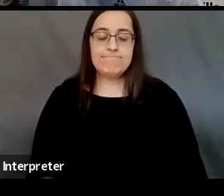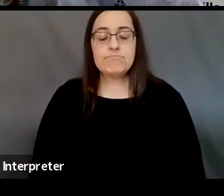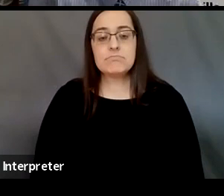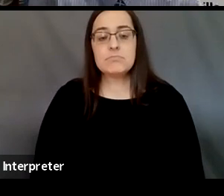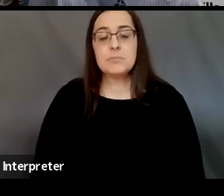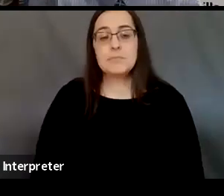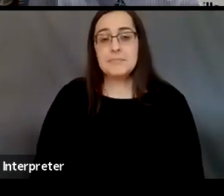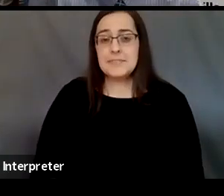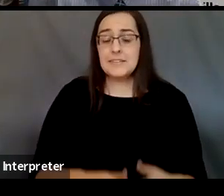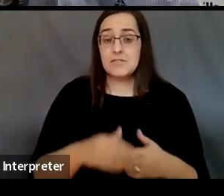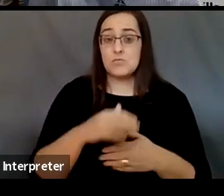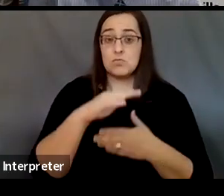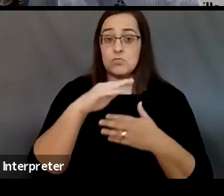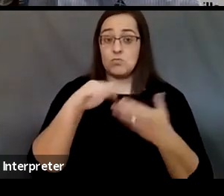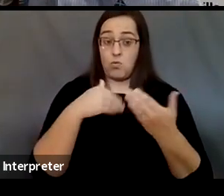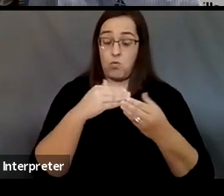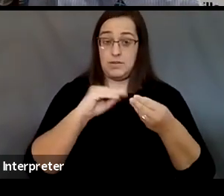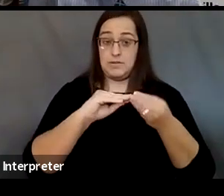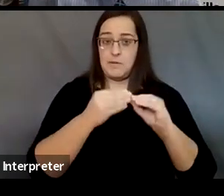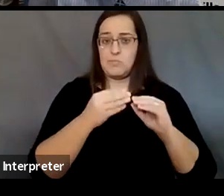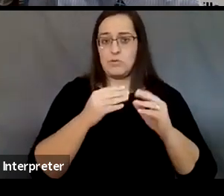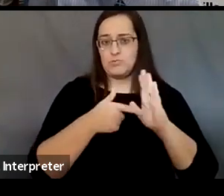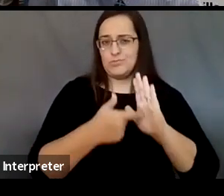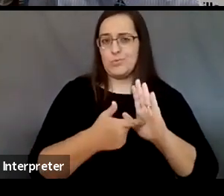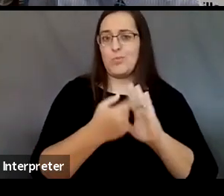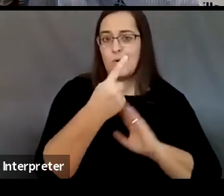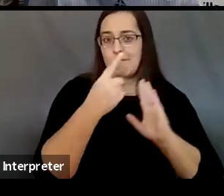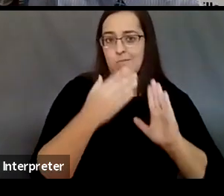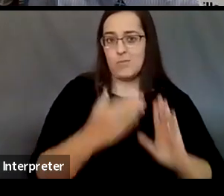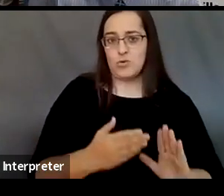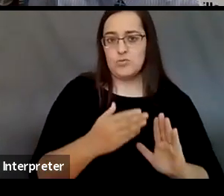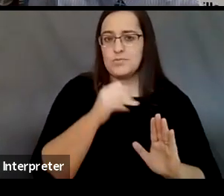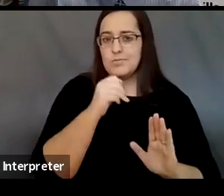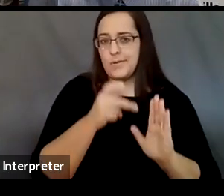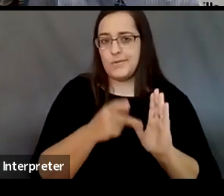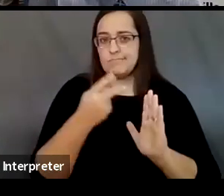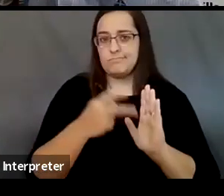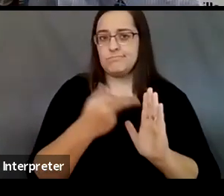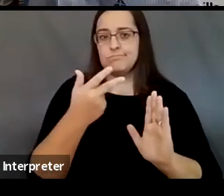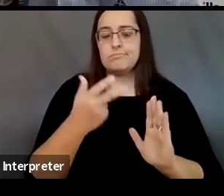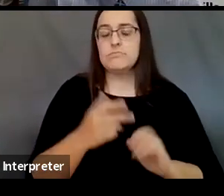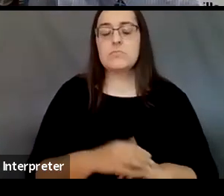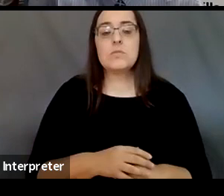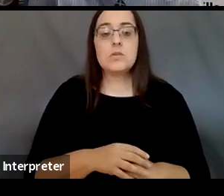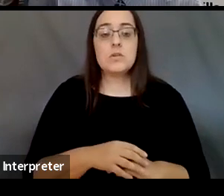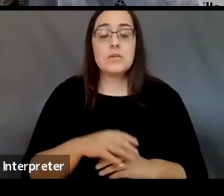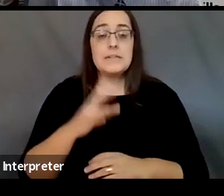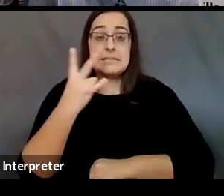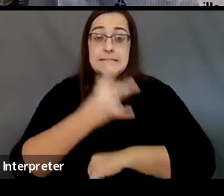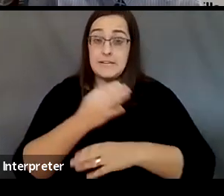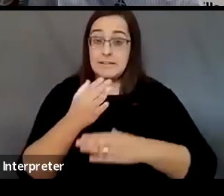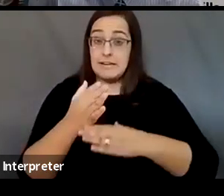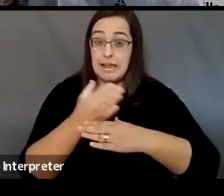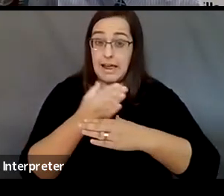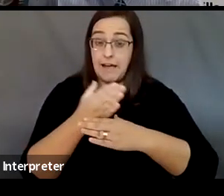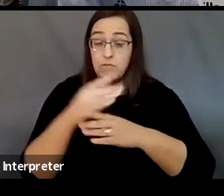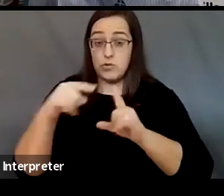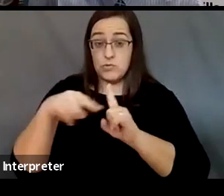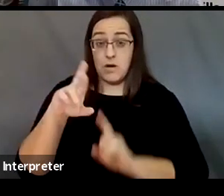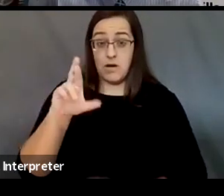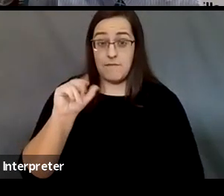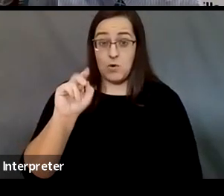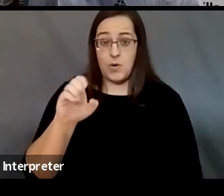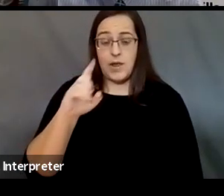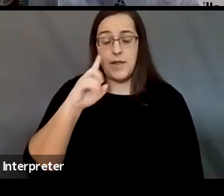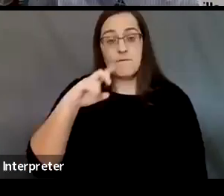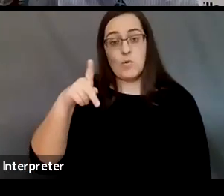of the cases do represent a unique individual. The rolling 7-day average positivity rate for the